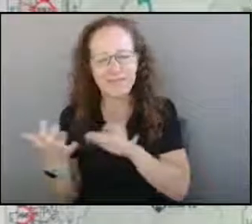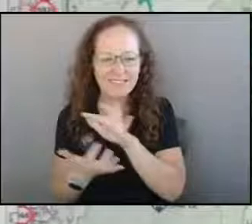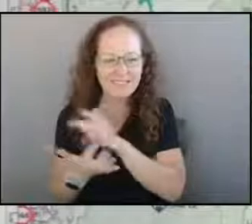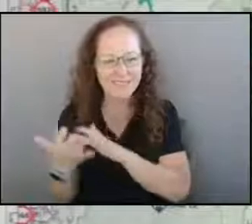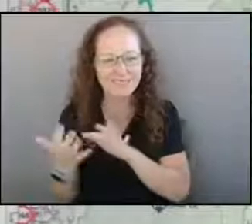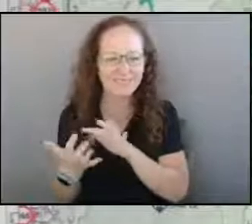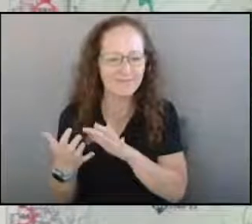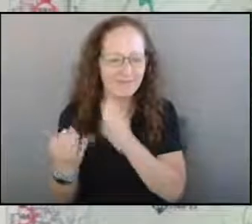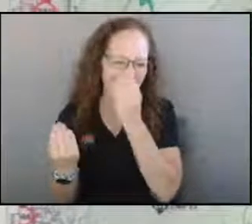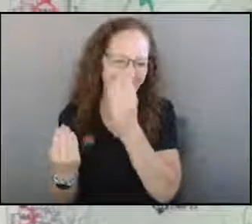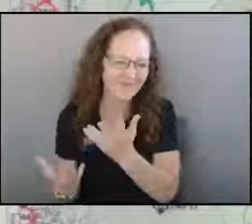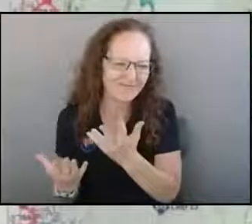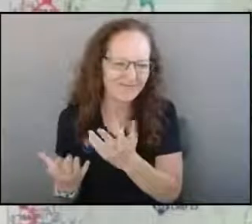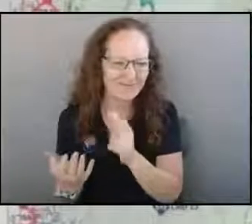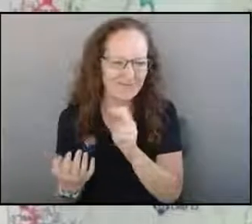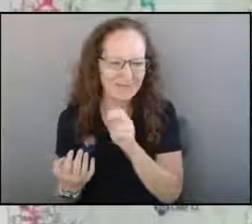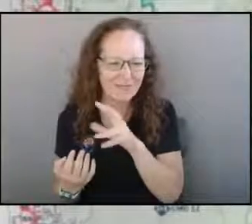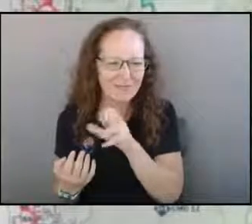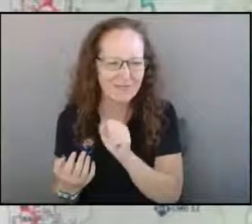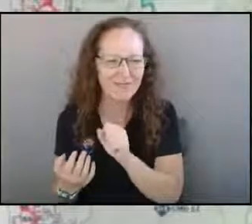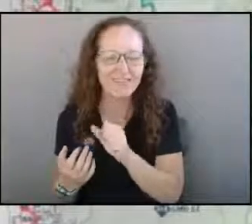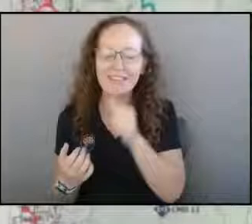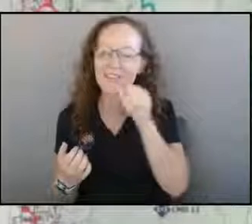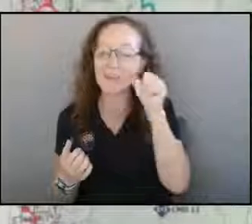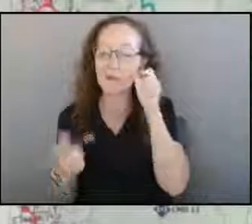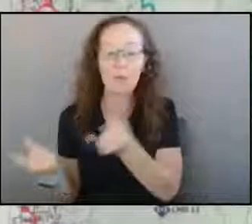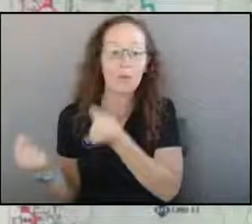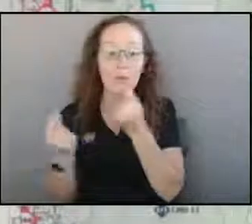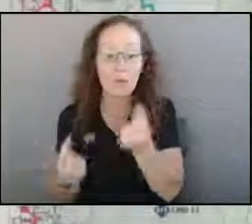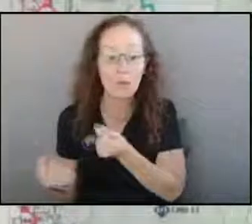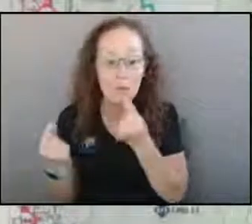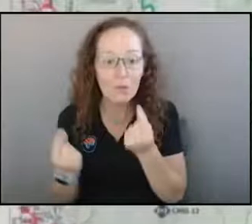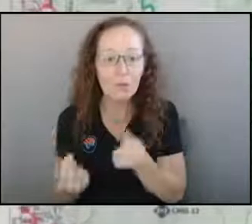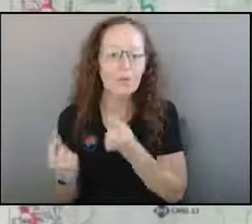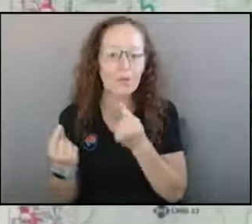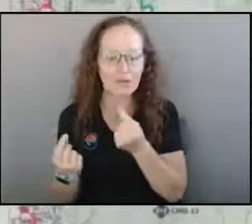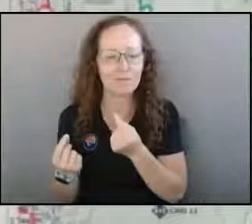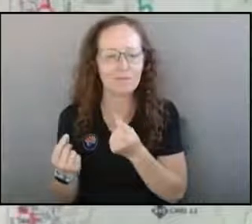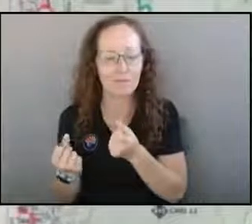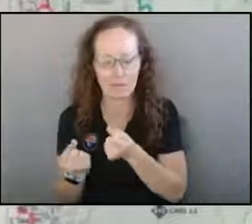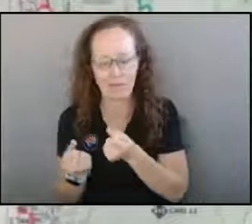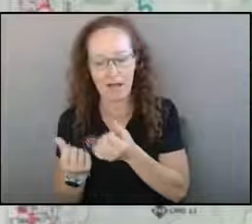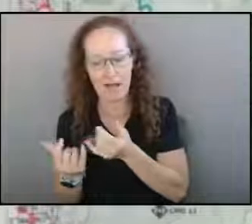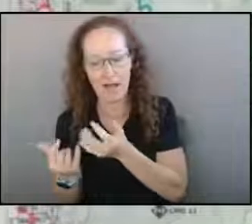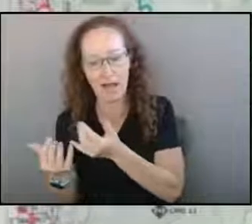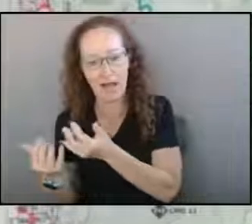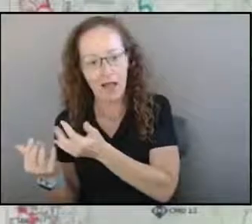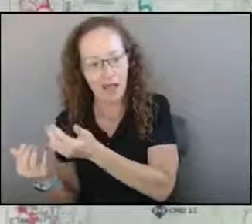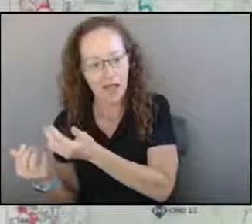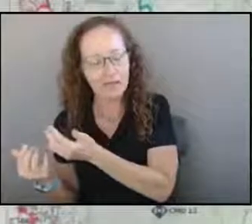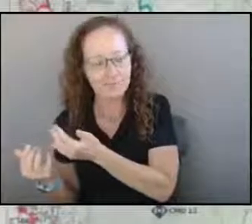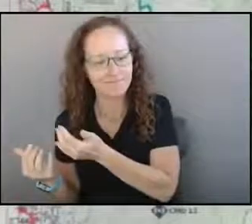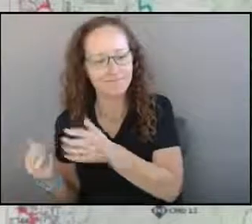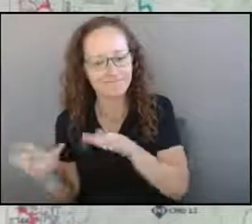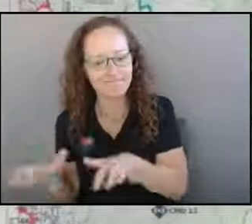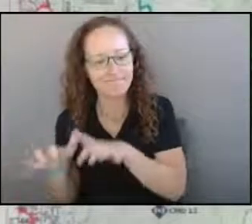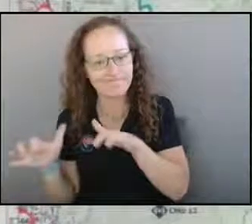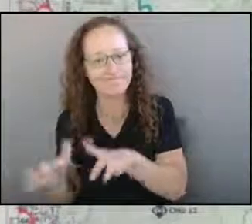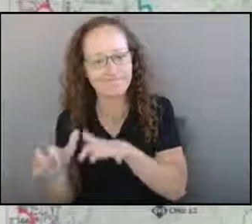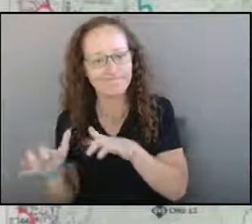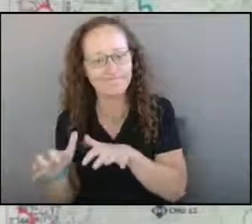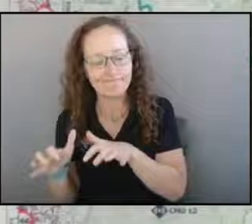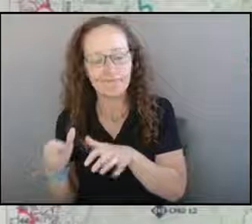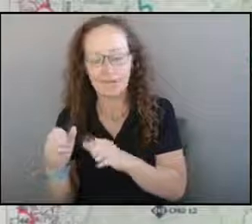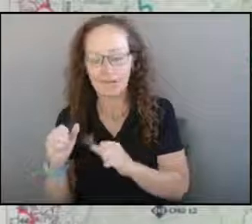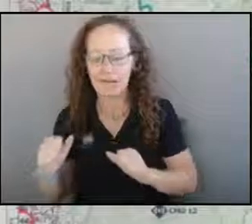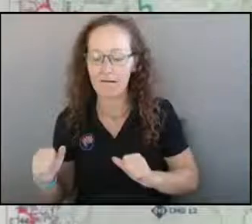there. You know, we had a lot of activity in there yesterday that did push fire down off more of the top and the Skyline